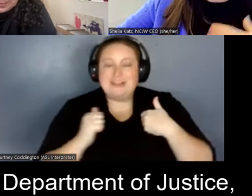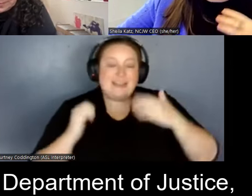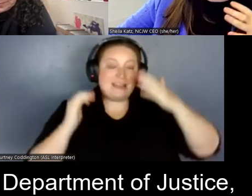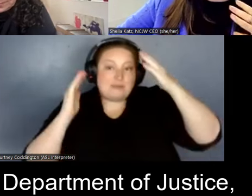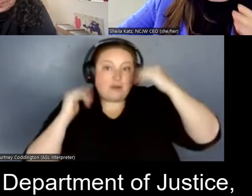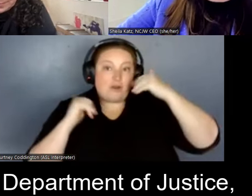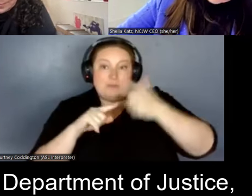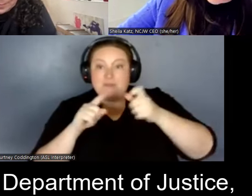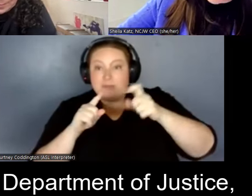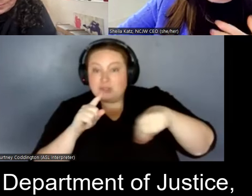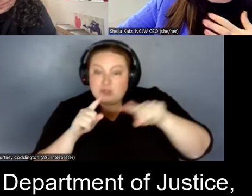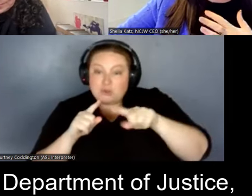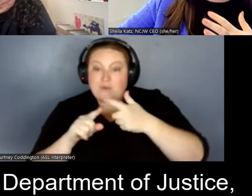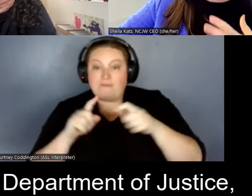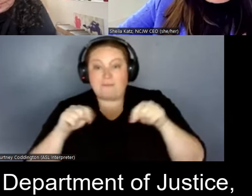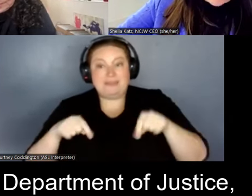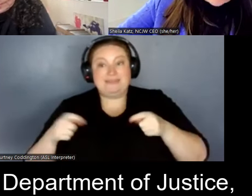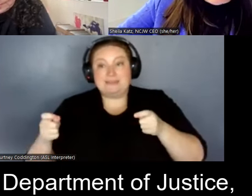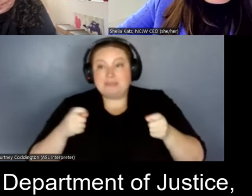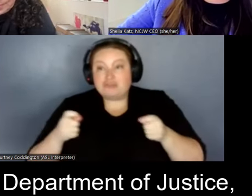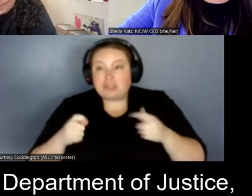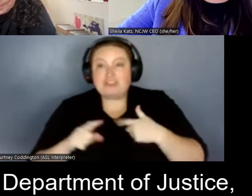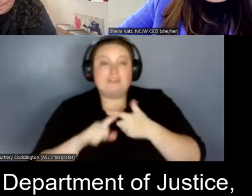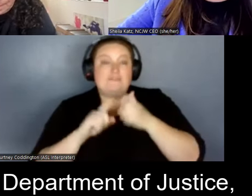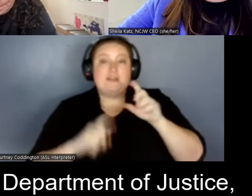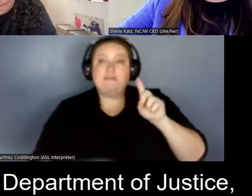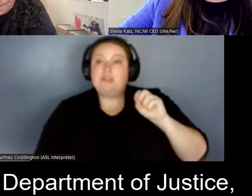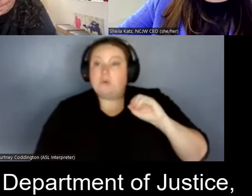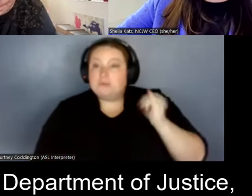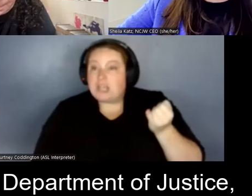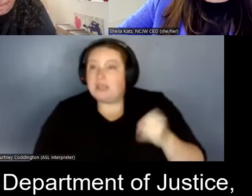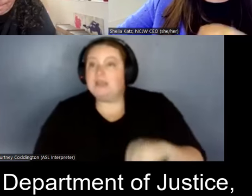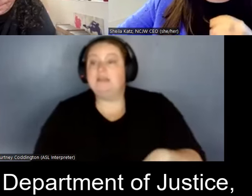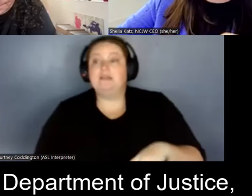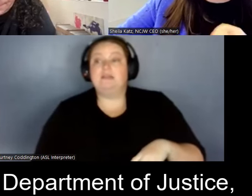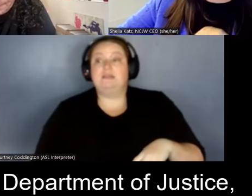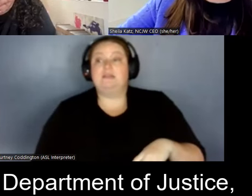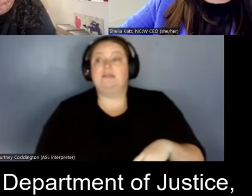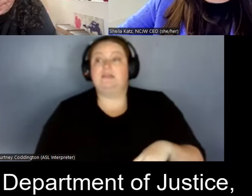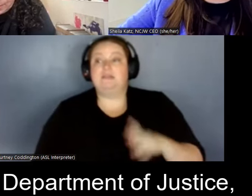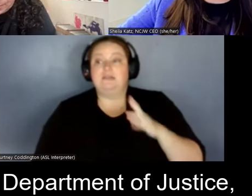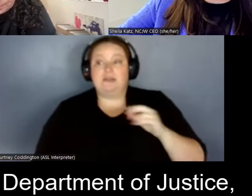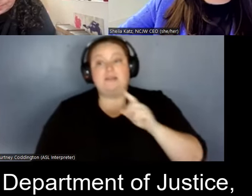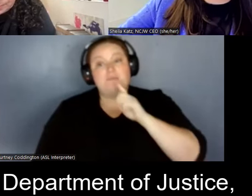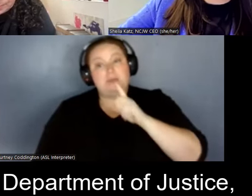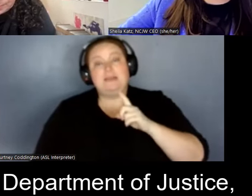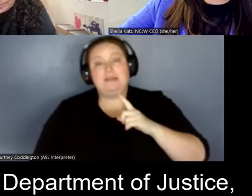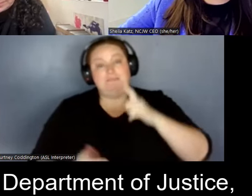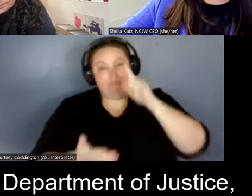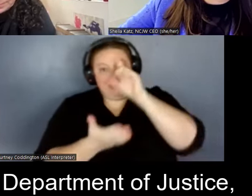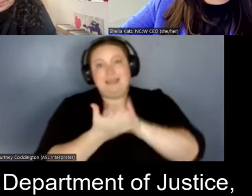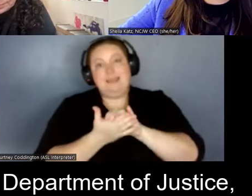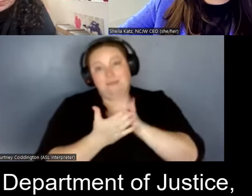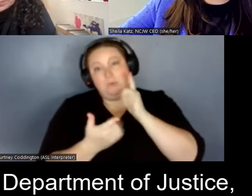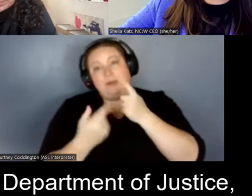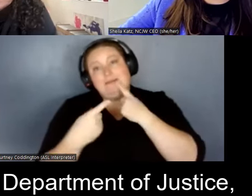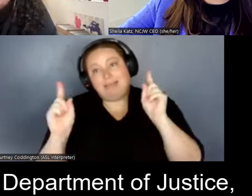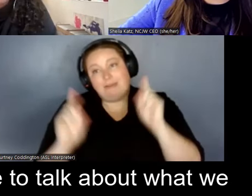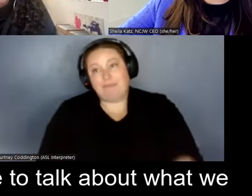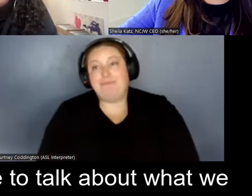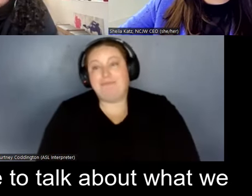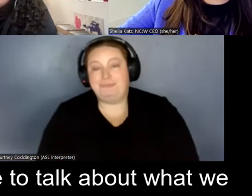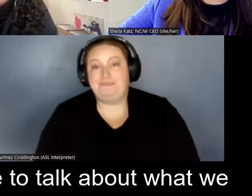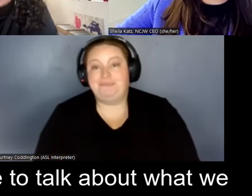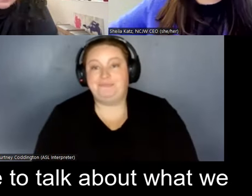you, from this administration, from the Department of Justice. And I really believe we're going to get there.